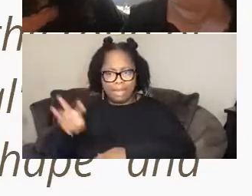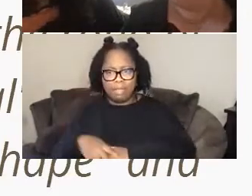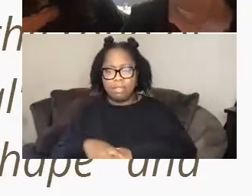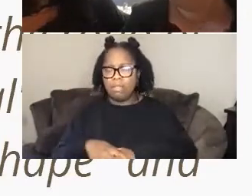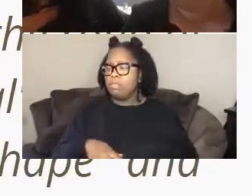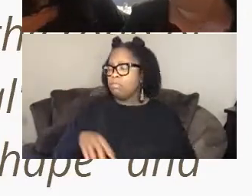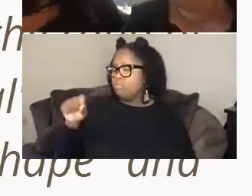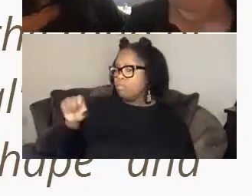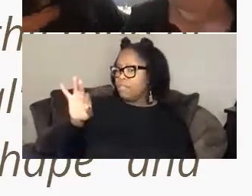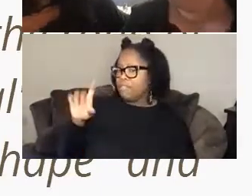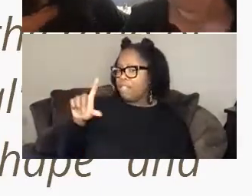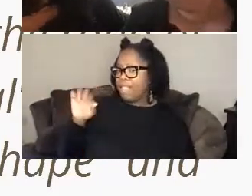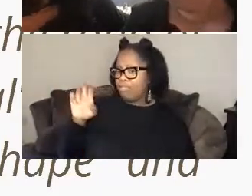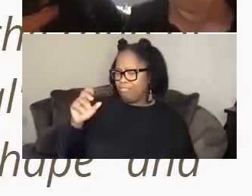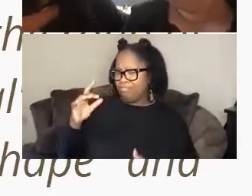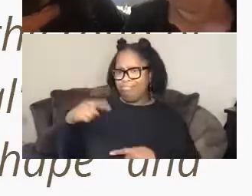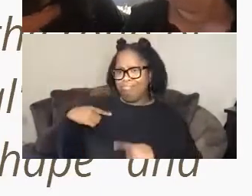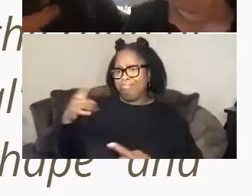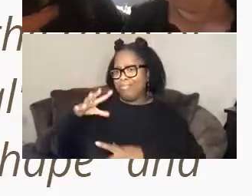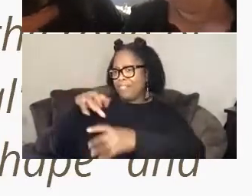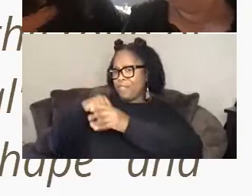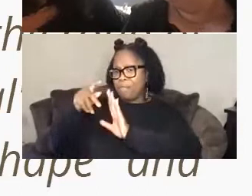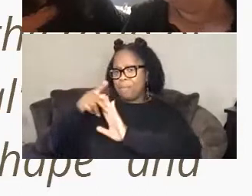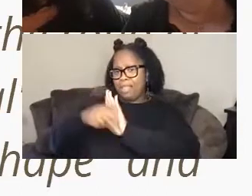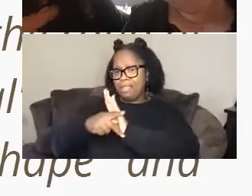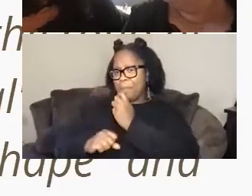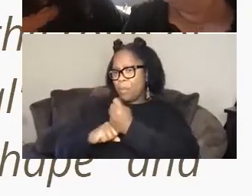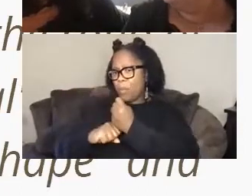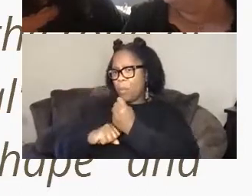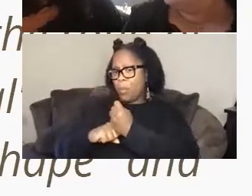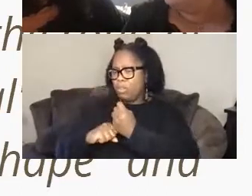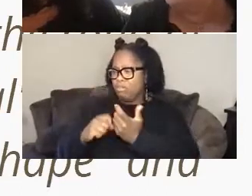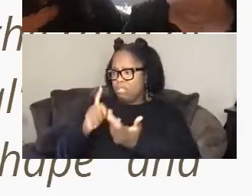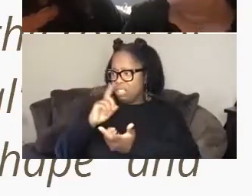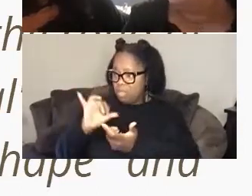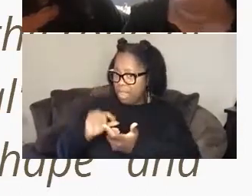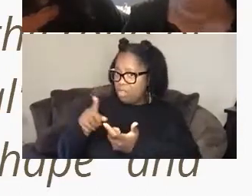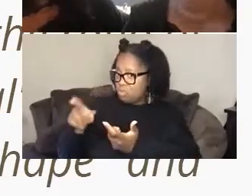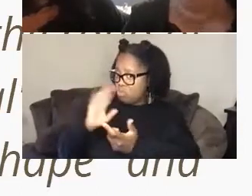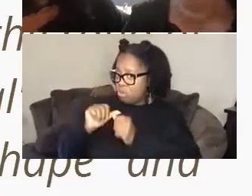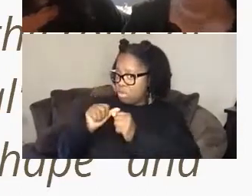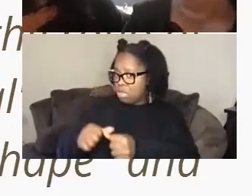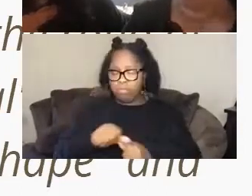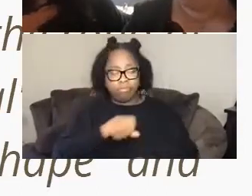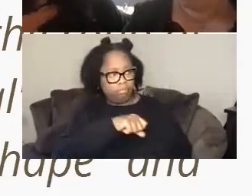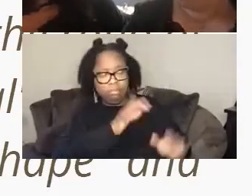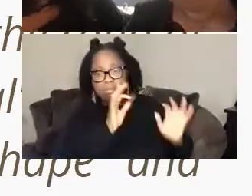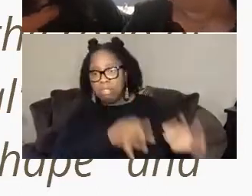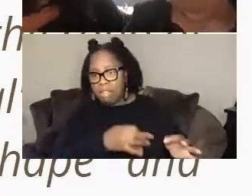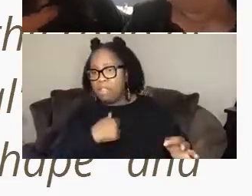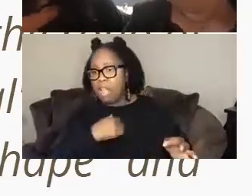done a lot of policy support, and it sounds like that's something that you're planning to continue. Yes, that's definitely something that I'm